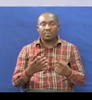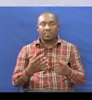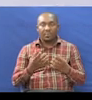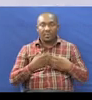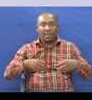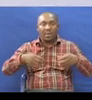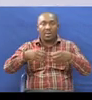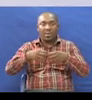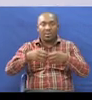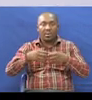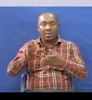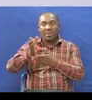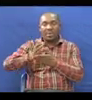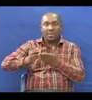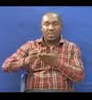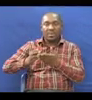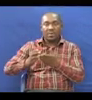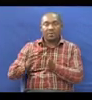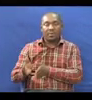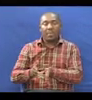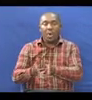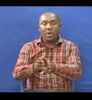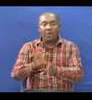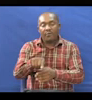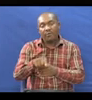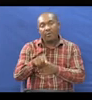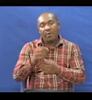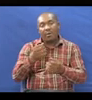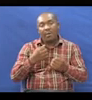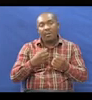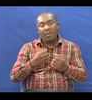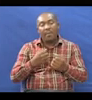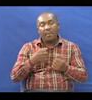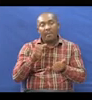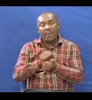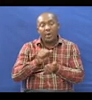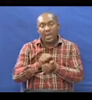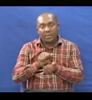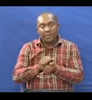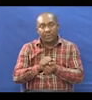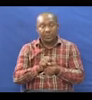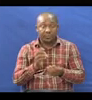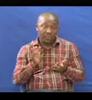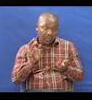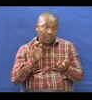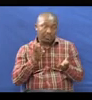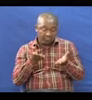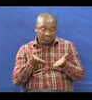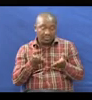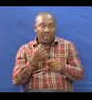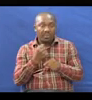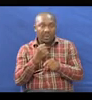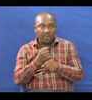grouped based on the mode of production and where they was practiced. The